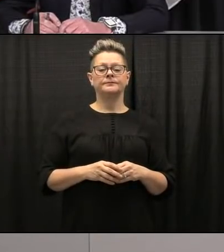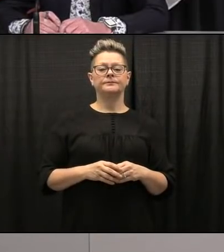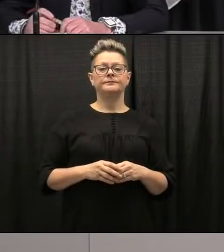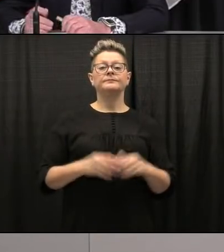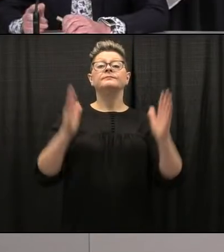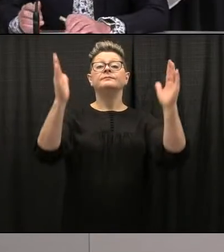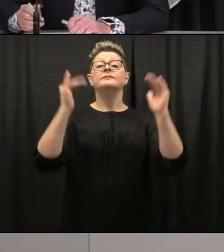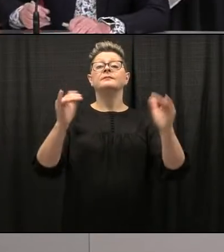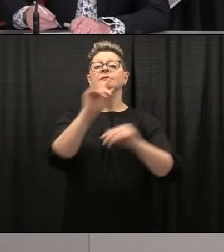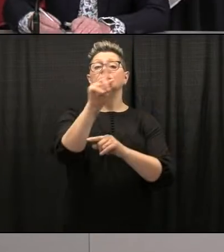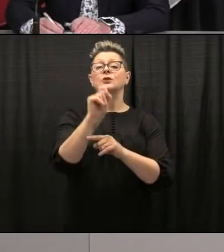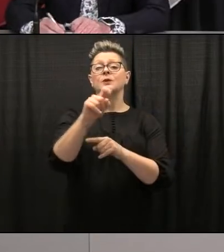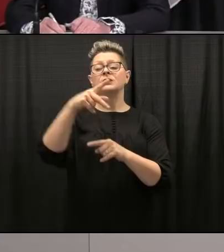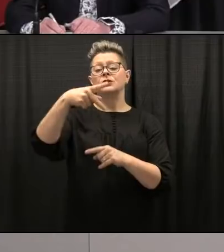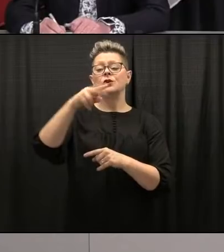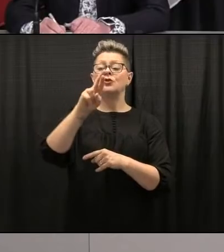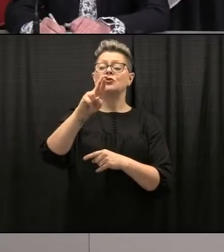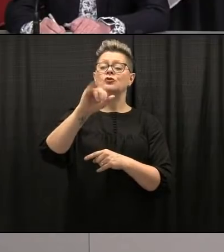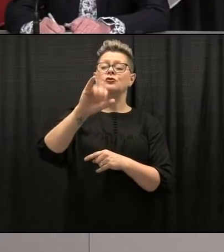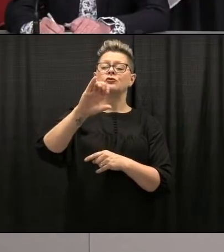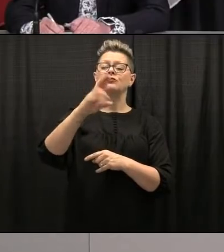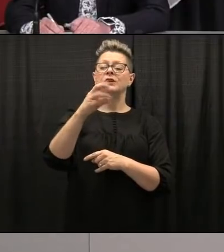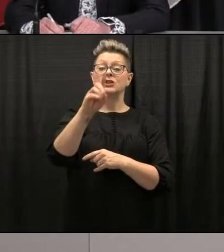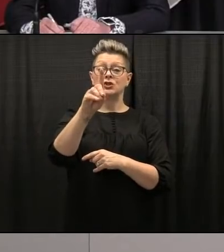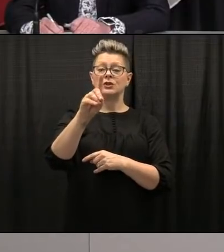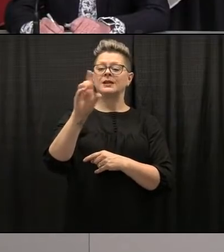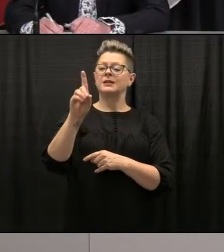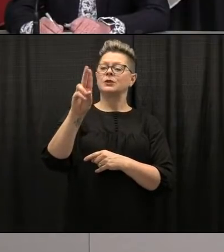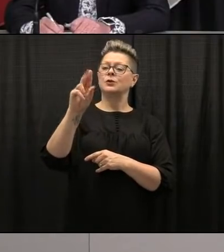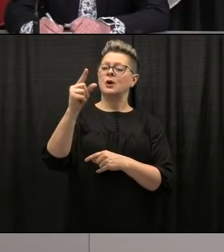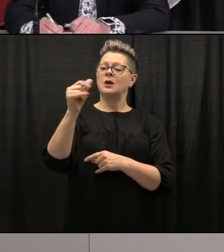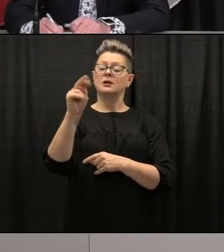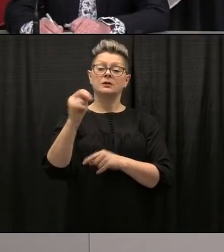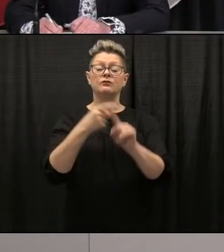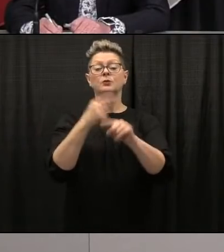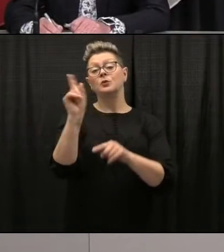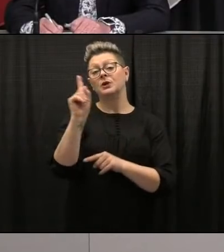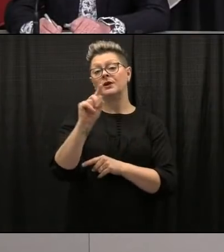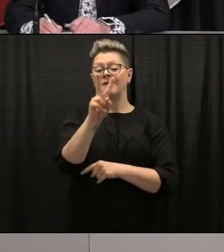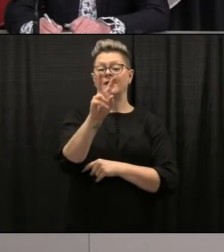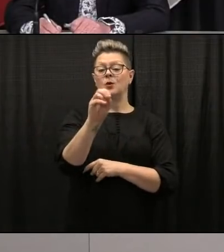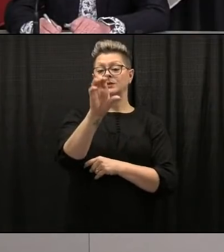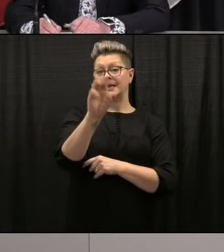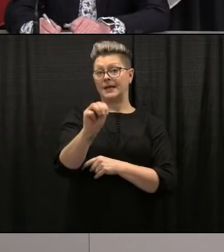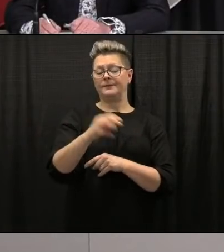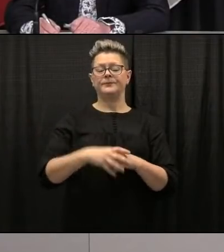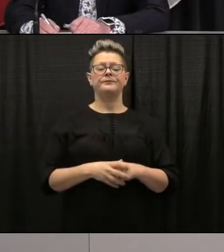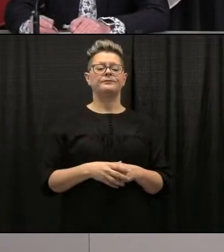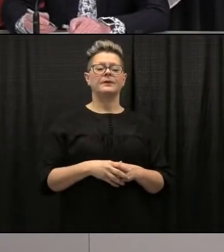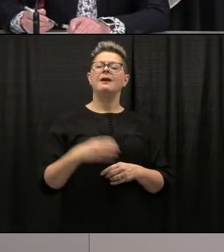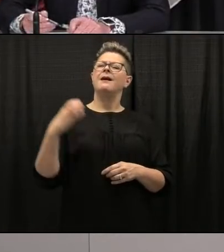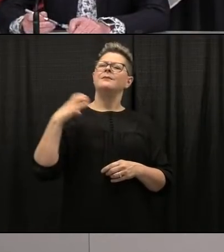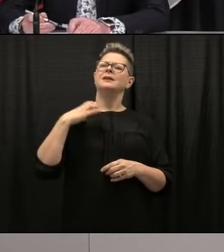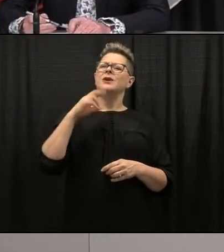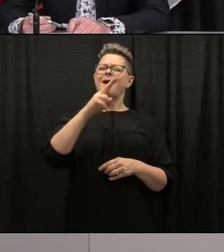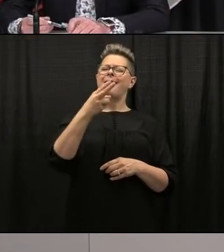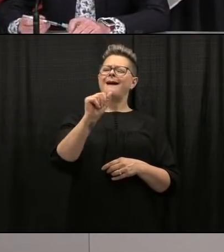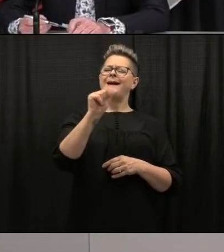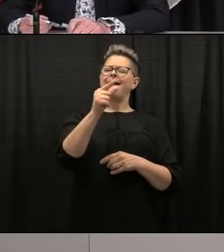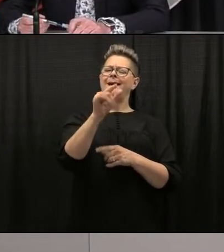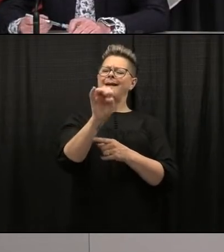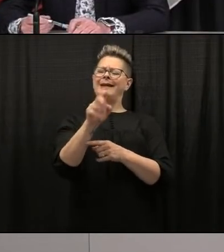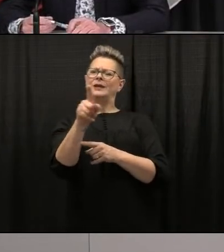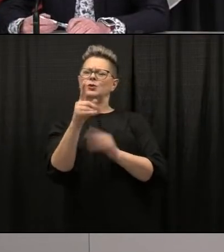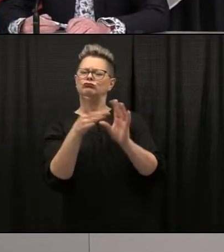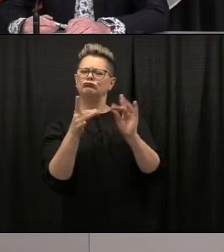Our next questions are from Richard Duggan with VOCM. Richard, please go ahead. Minister Haggie, in your comments a few moments ago, you